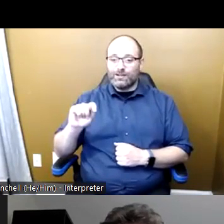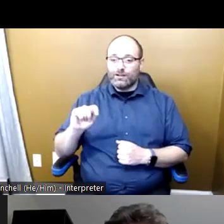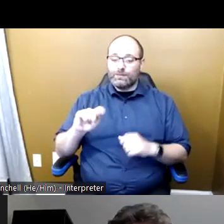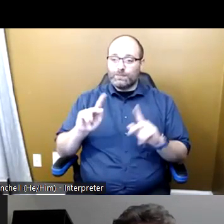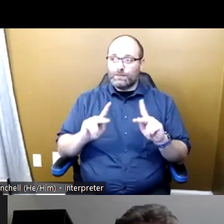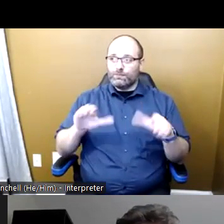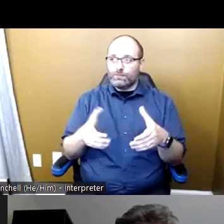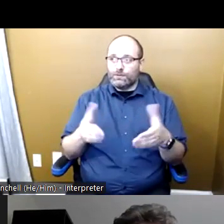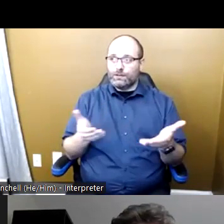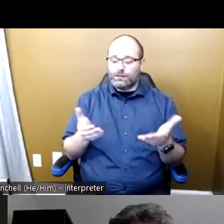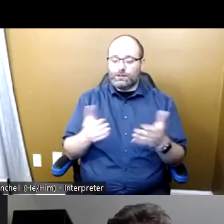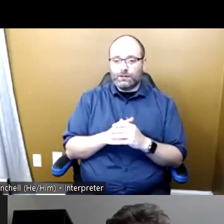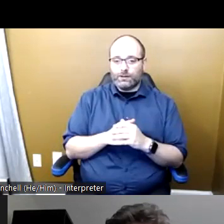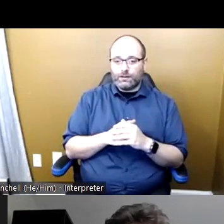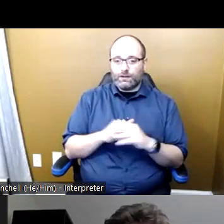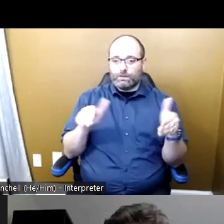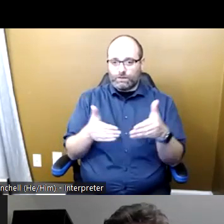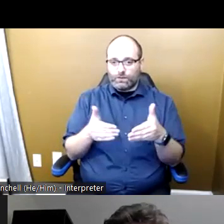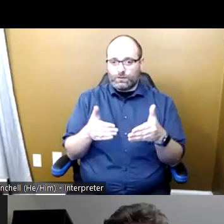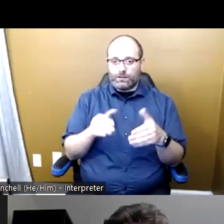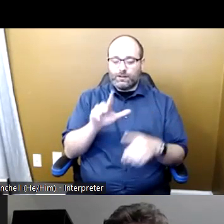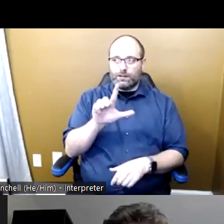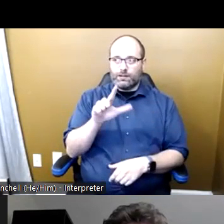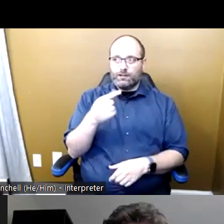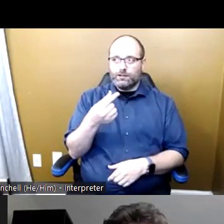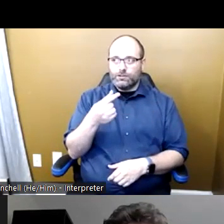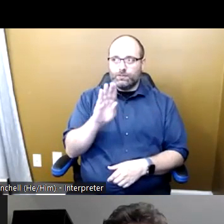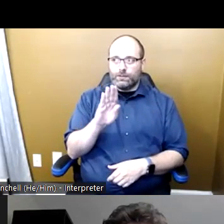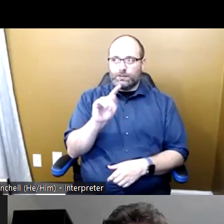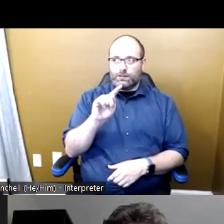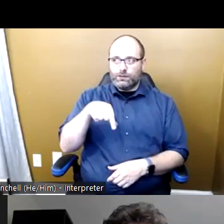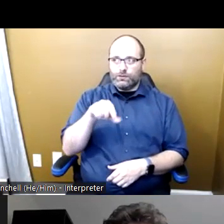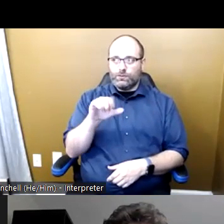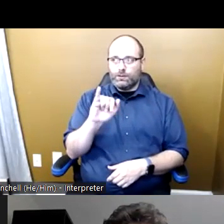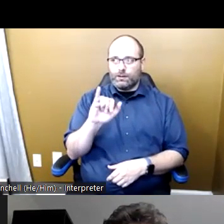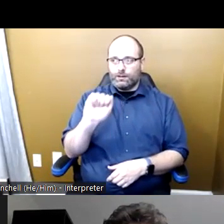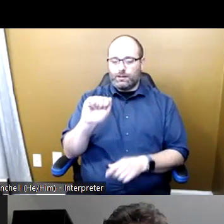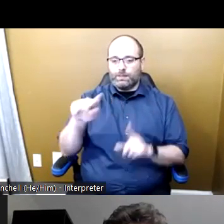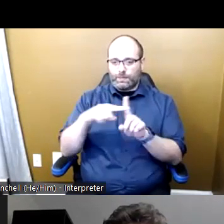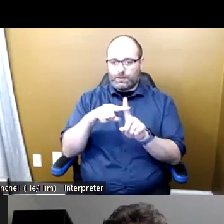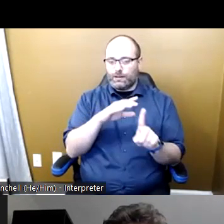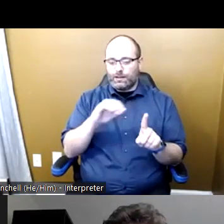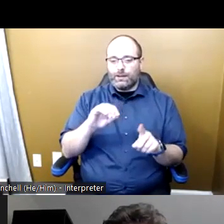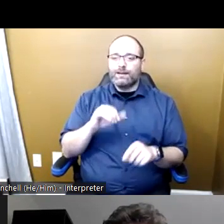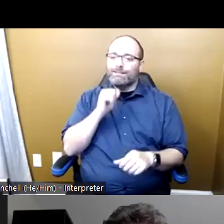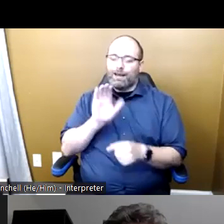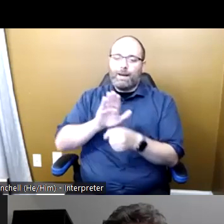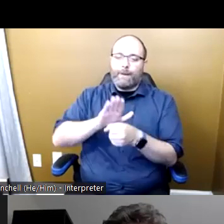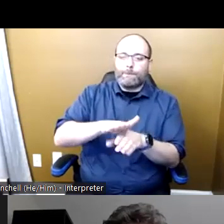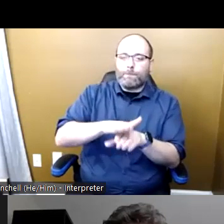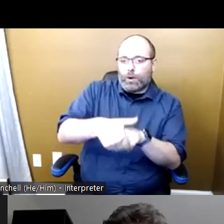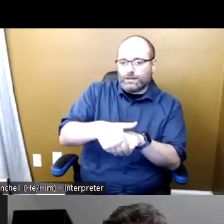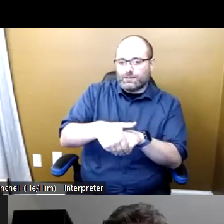health equity trainings focused on LGBTQIA+ cultural safety and anti-oppressive frameworks for healthcare